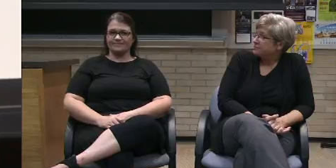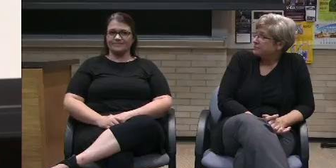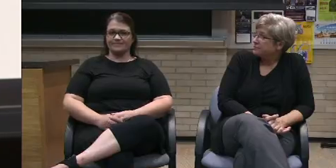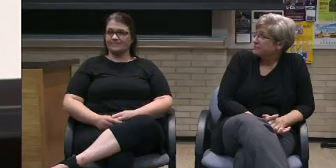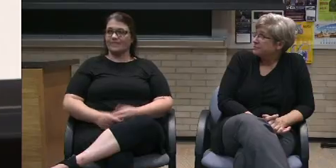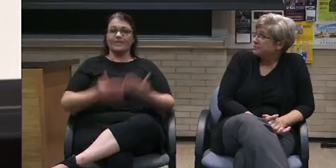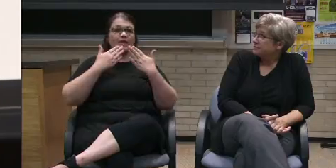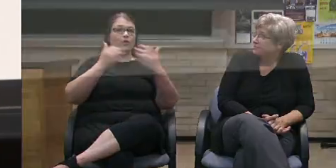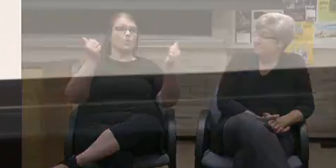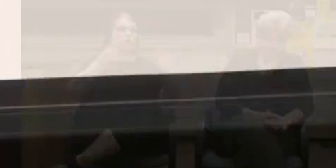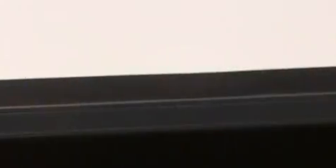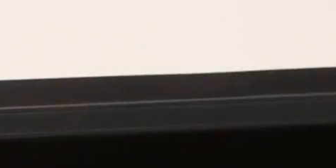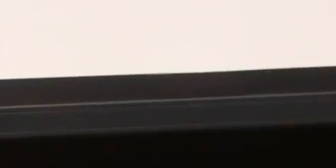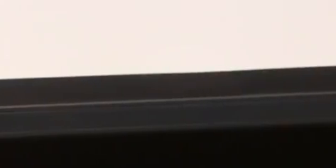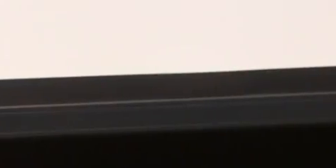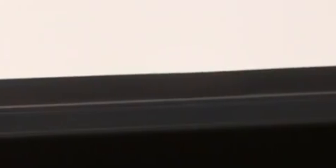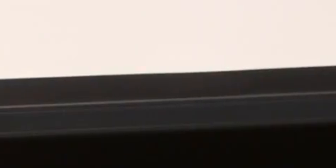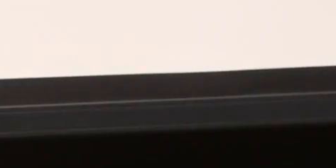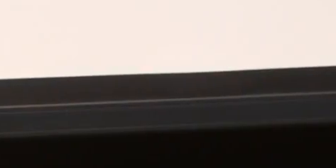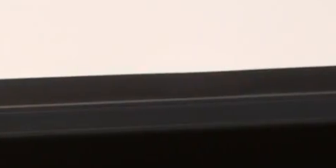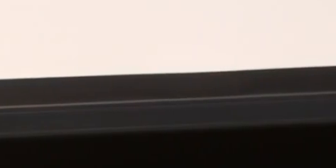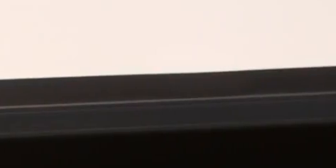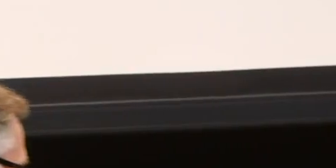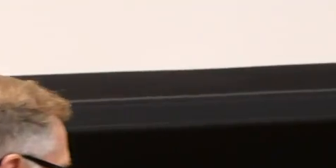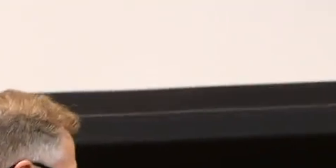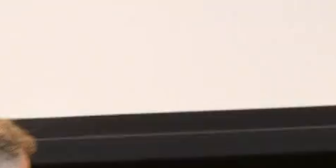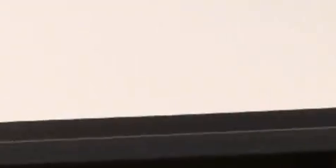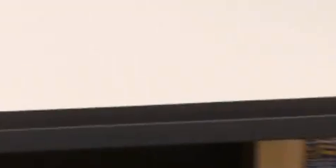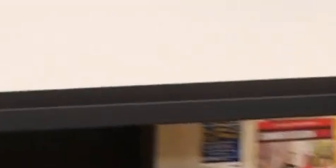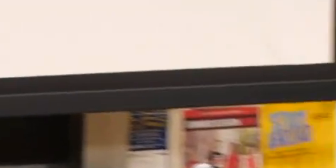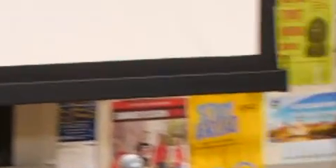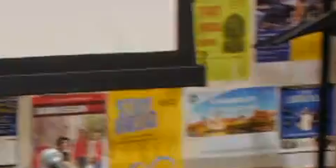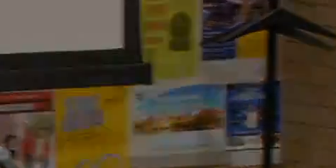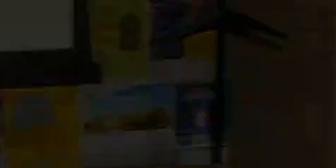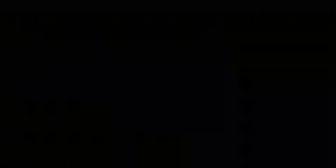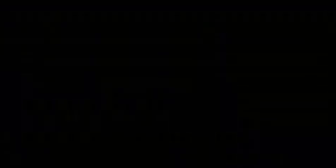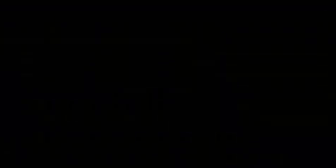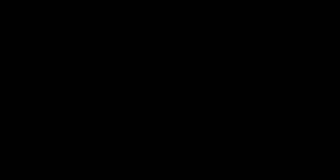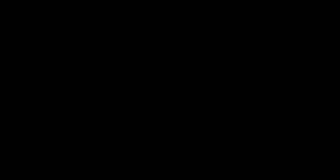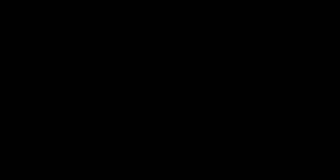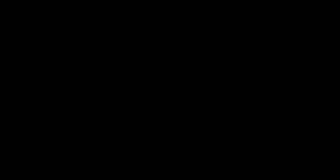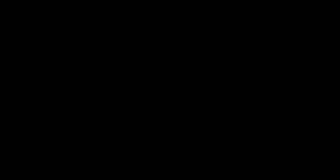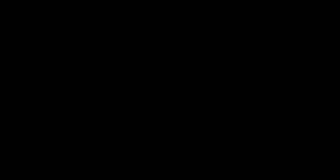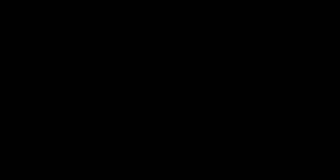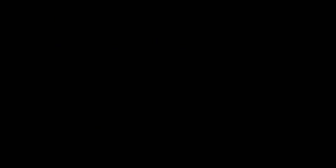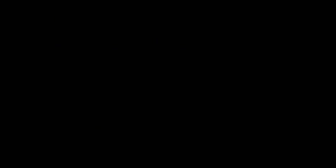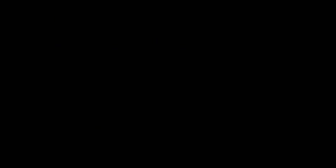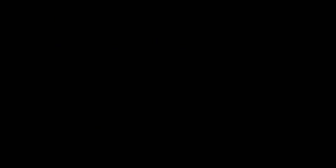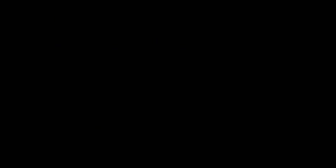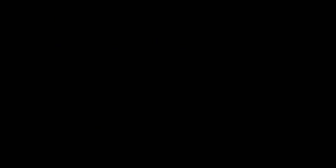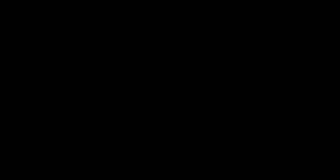And thank you all for coming. We appreciate it. And hopefully we will see you all on the next day as well. Thank you.